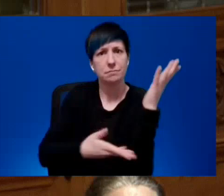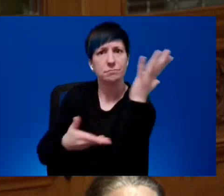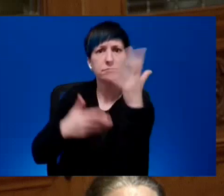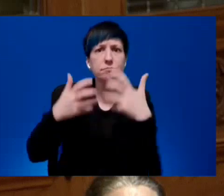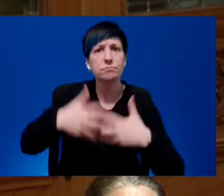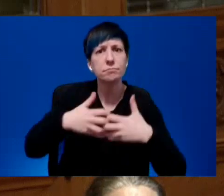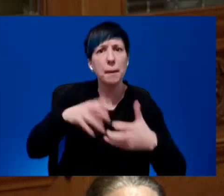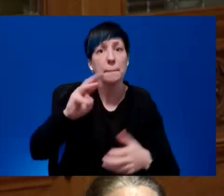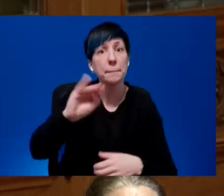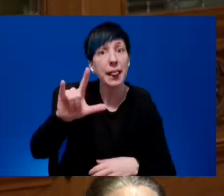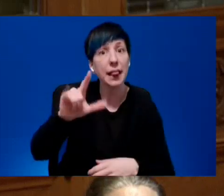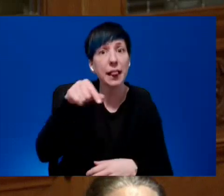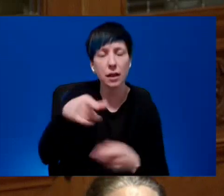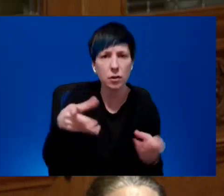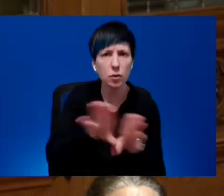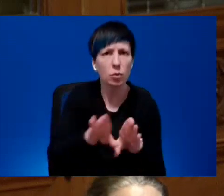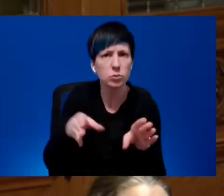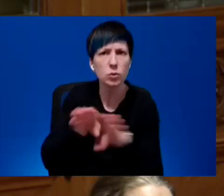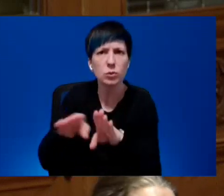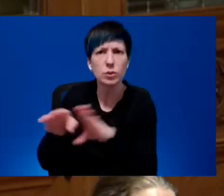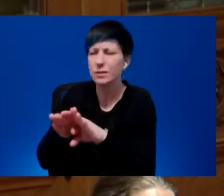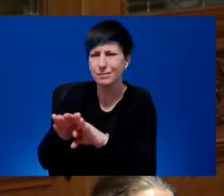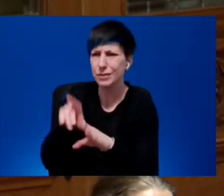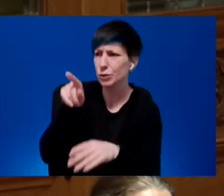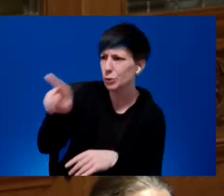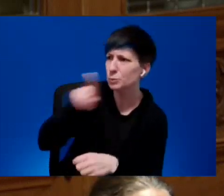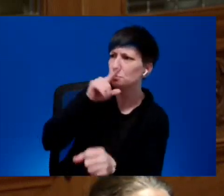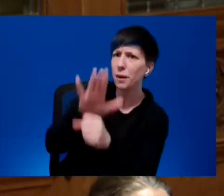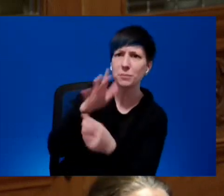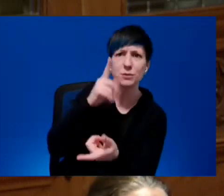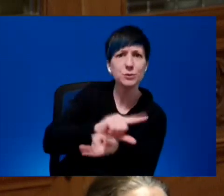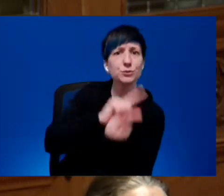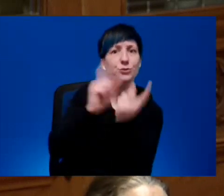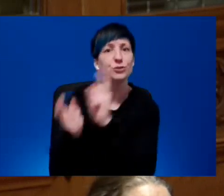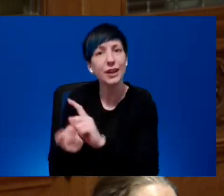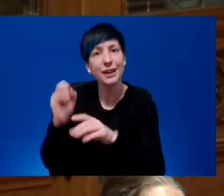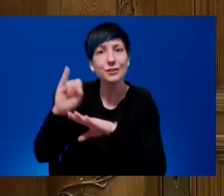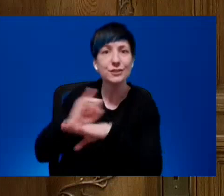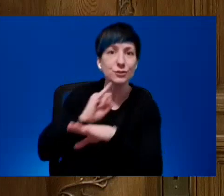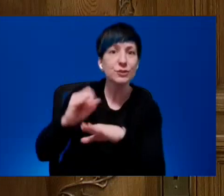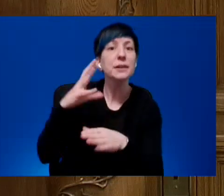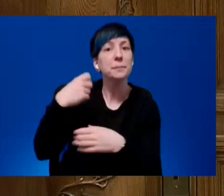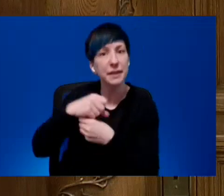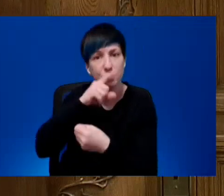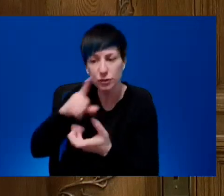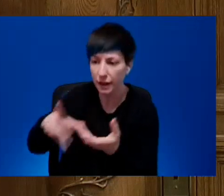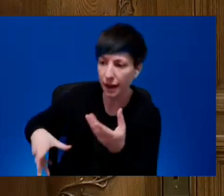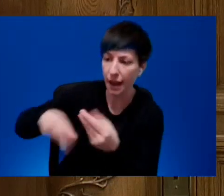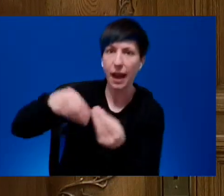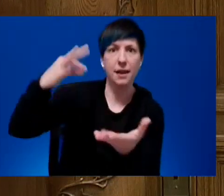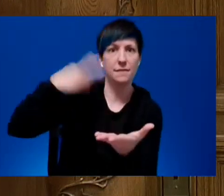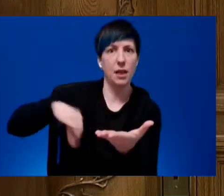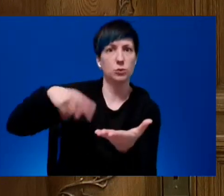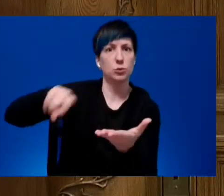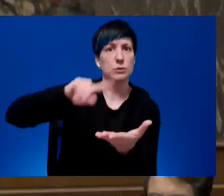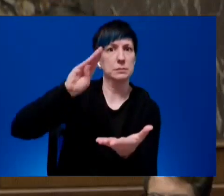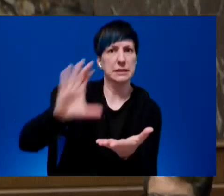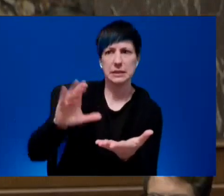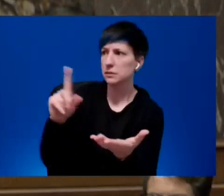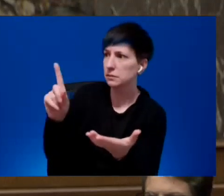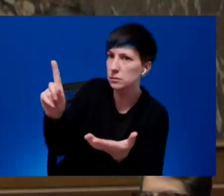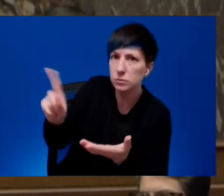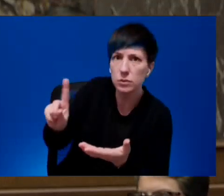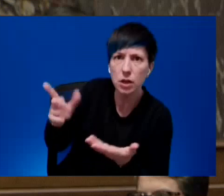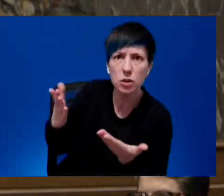government promised a paradigm shift and a value-added forestry industry? Minister of Forests. Thank you very